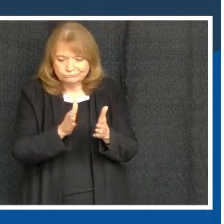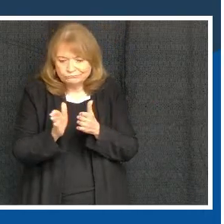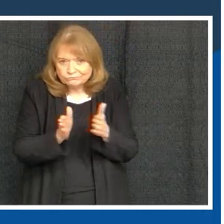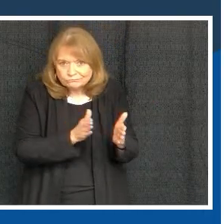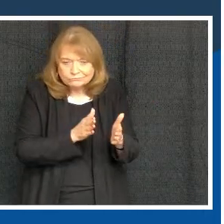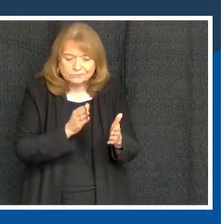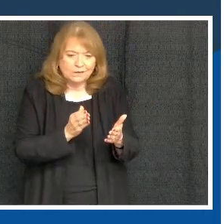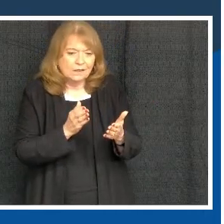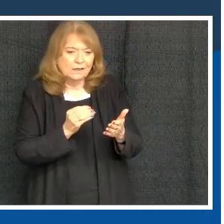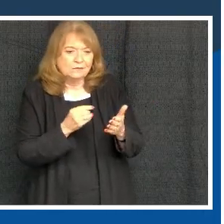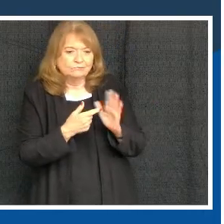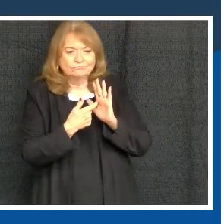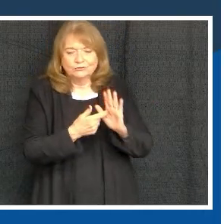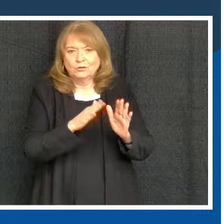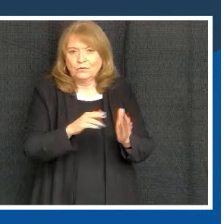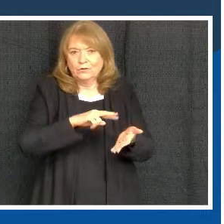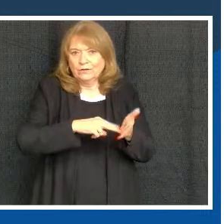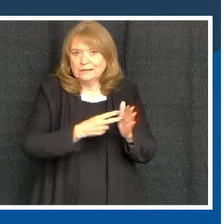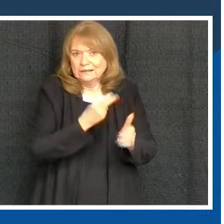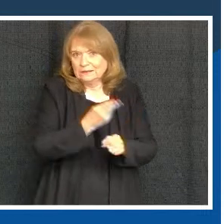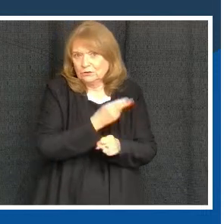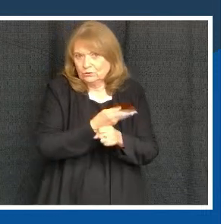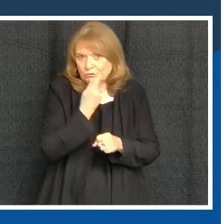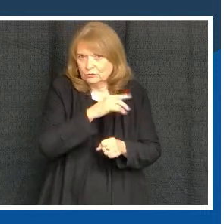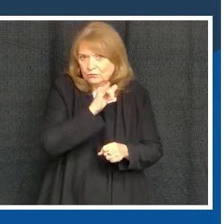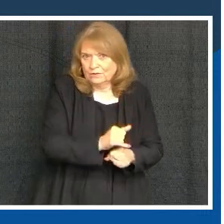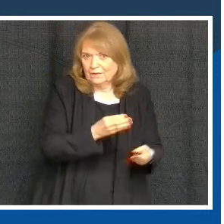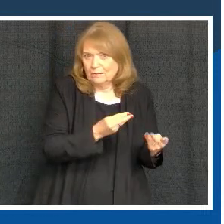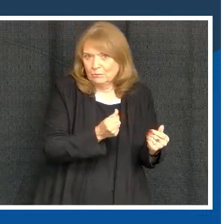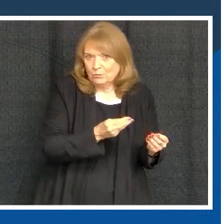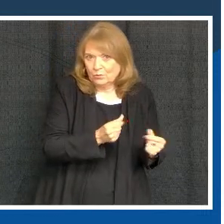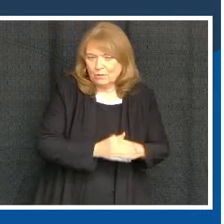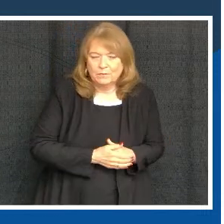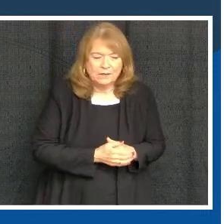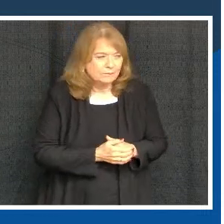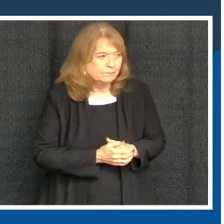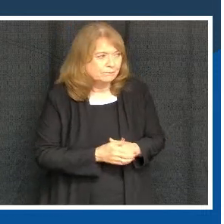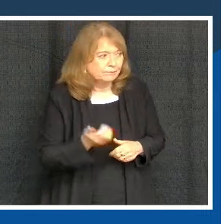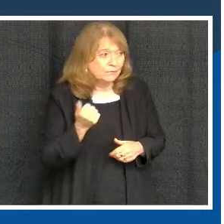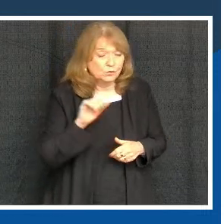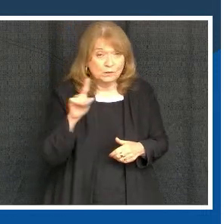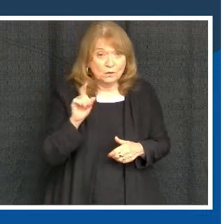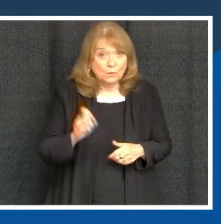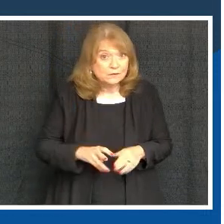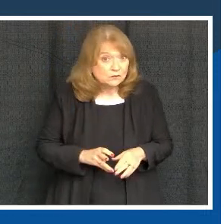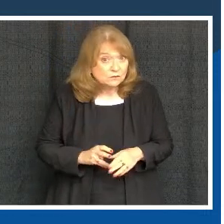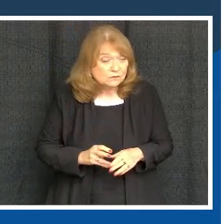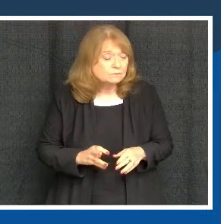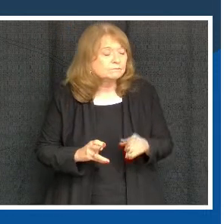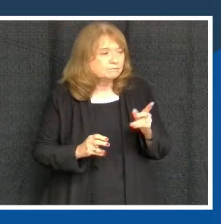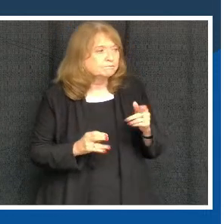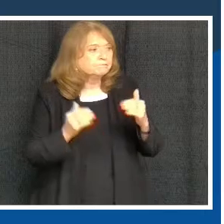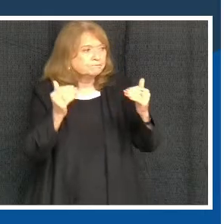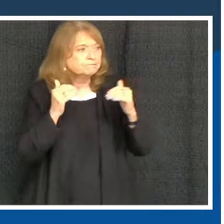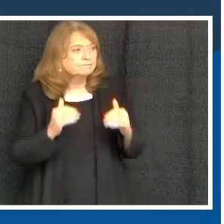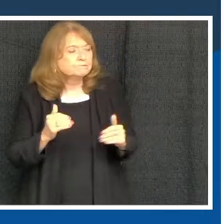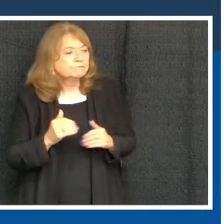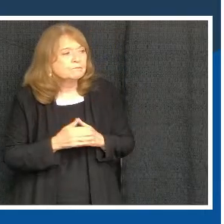their intended use of such. Comment or question regarding ordinance 74? Chairman Streetman. Thank you,